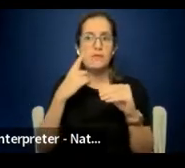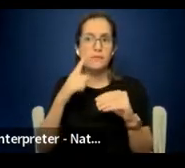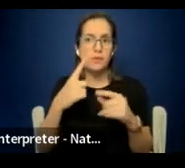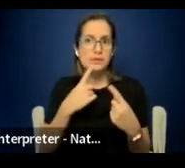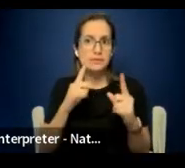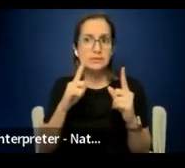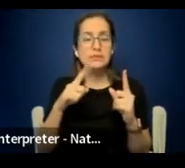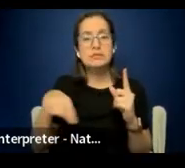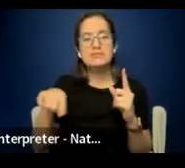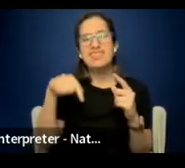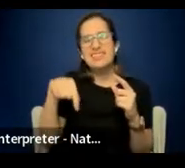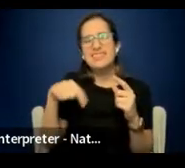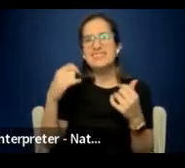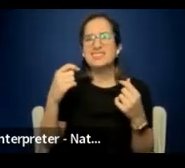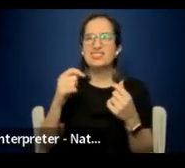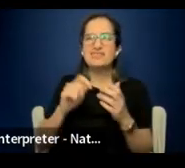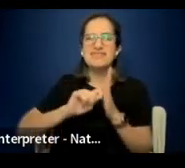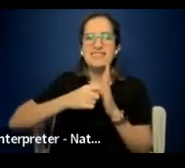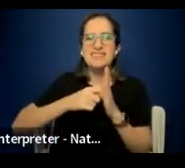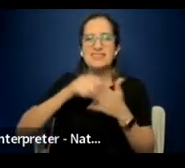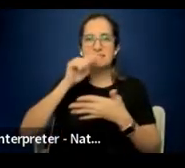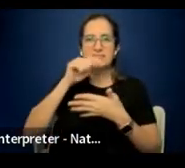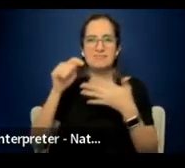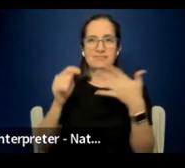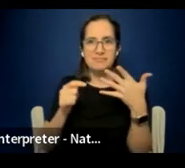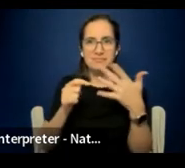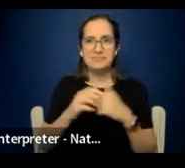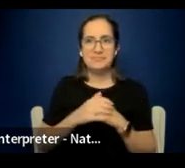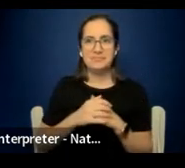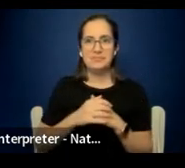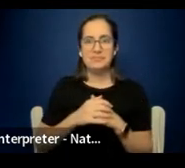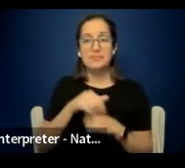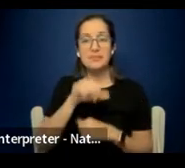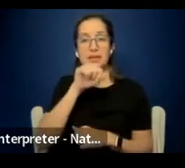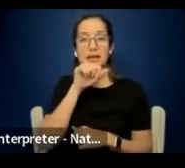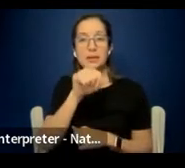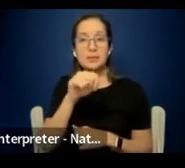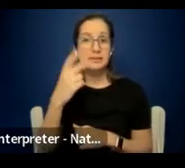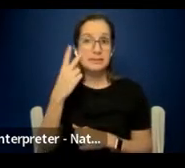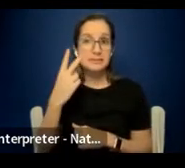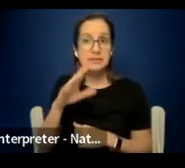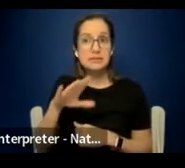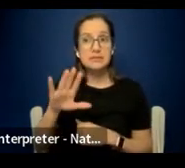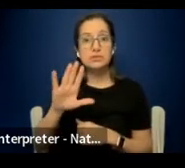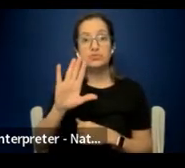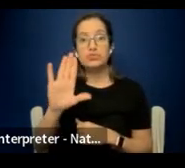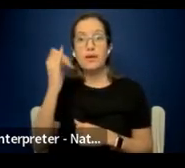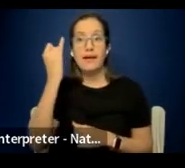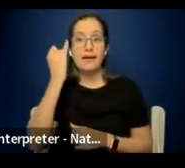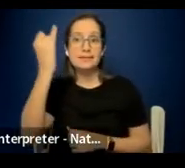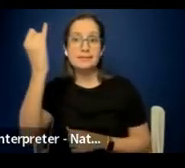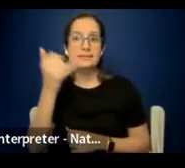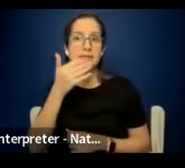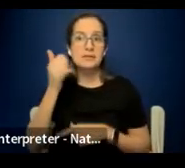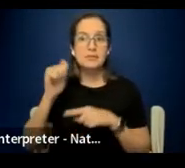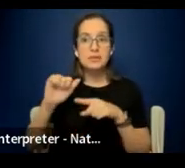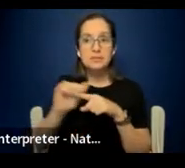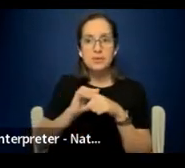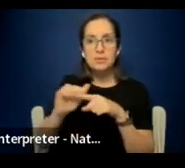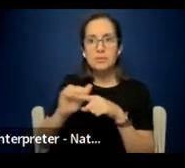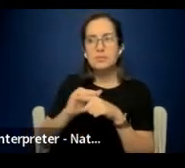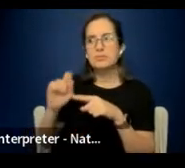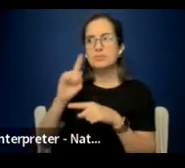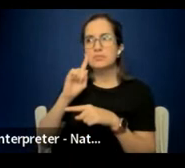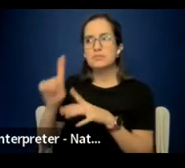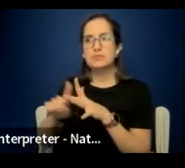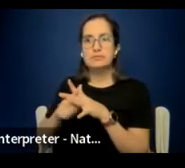kind of some highlights. And I would love to hear if people want to chime in on, you know, other best practices for onboarding and managing volunteers, please